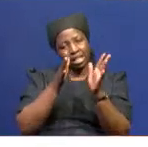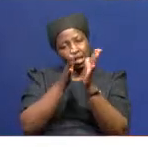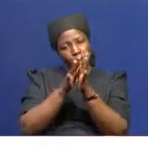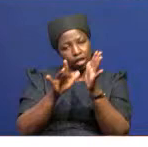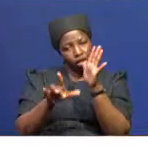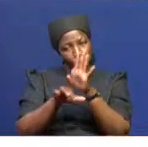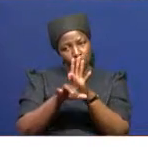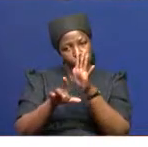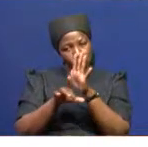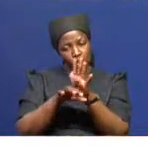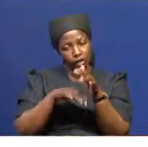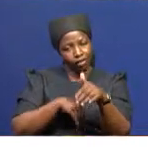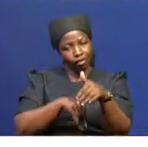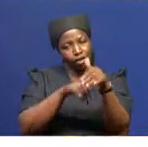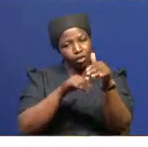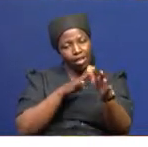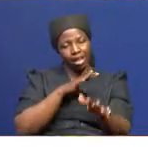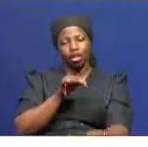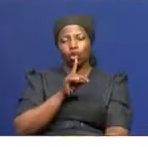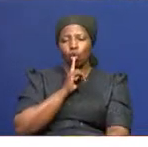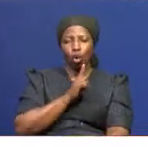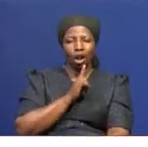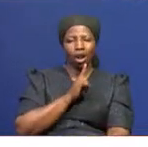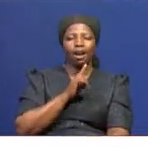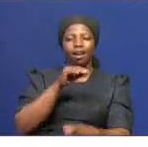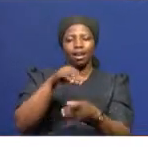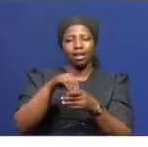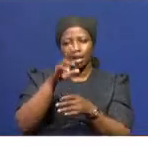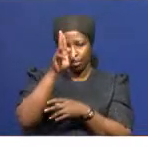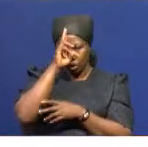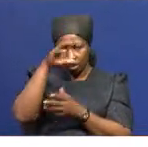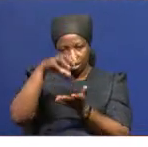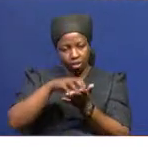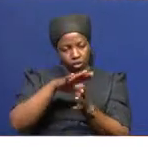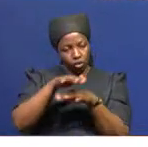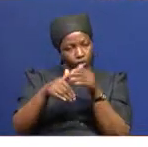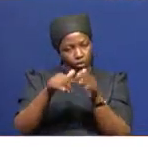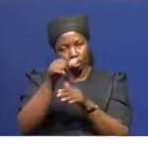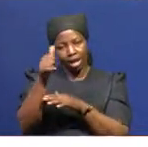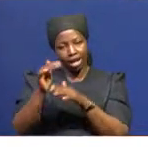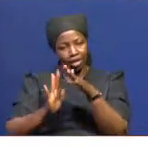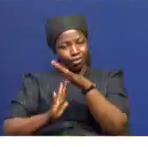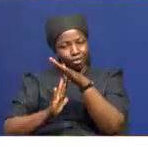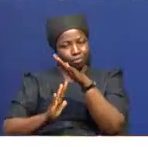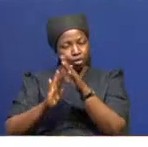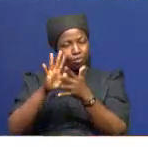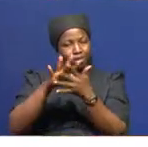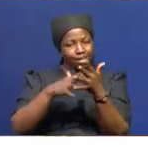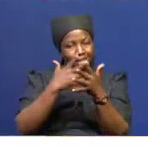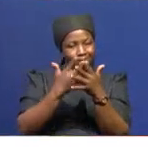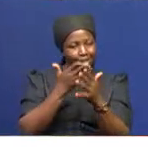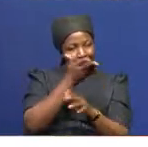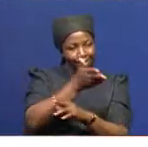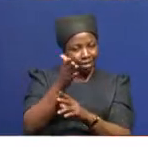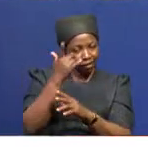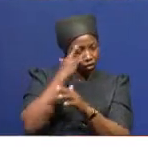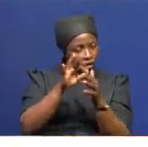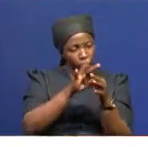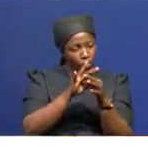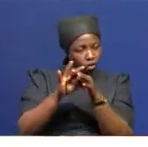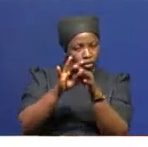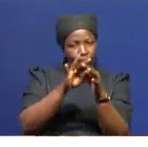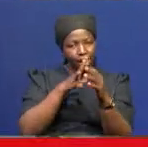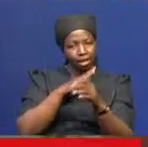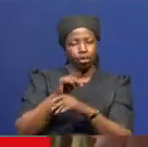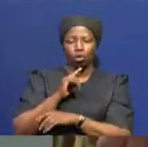and order at the police station. All the other superior structures exist for the coordination and command of